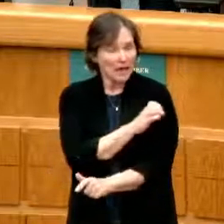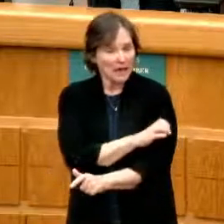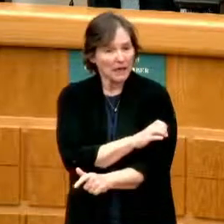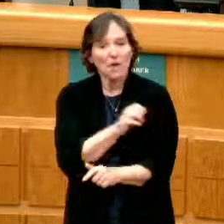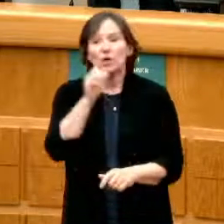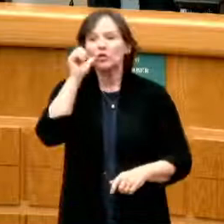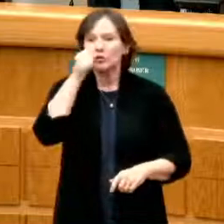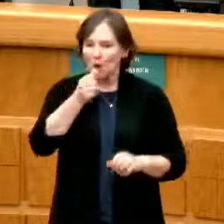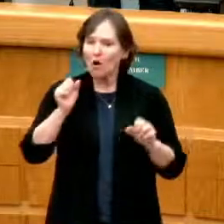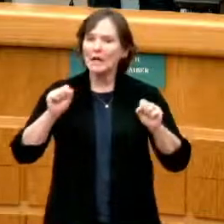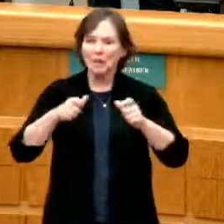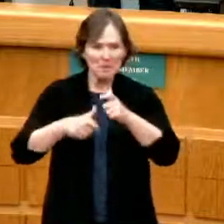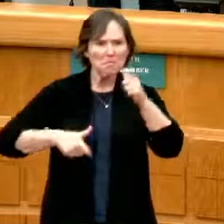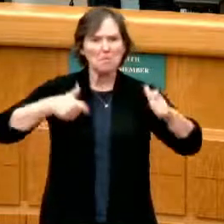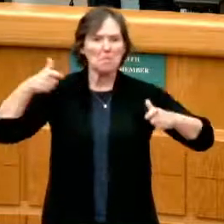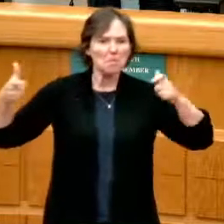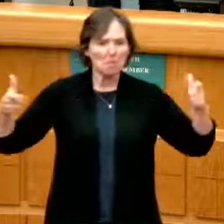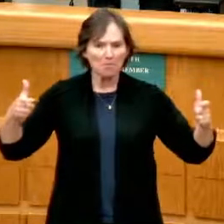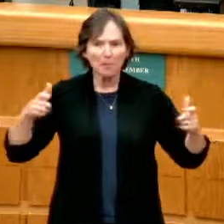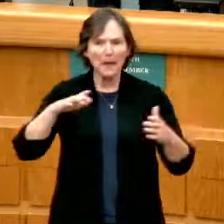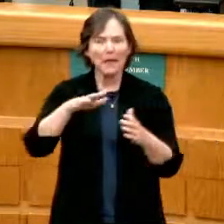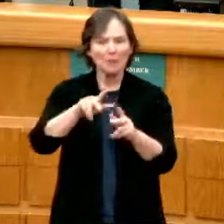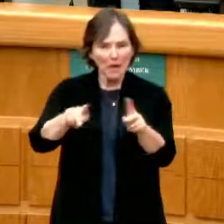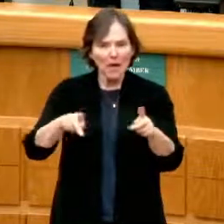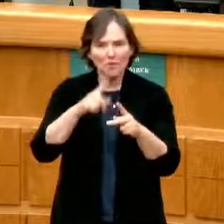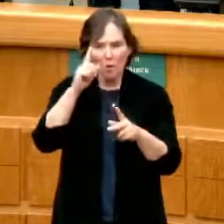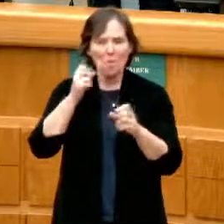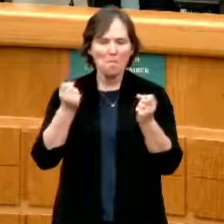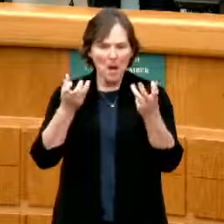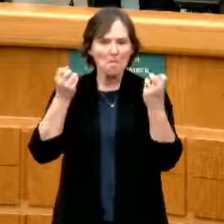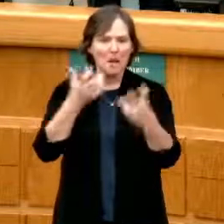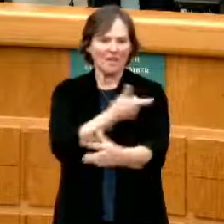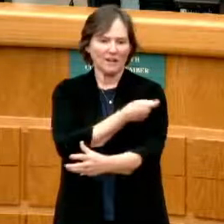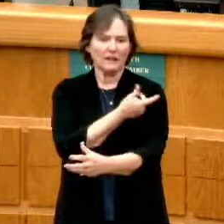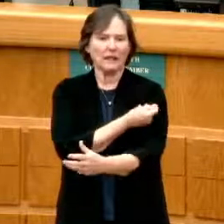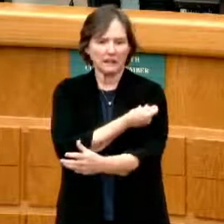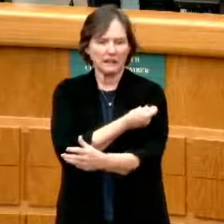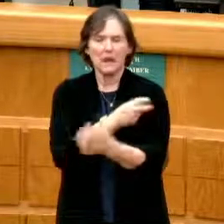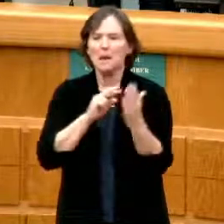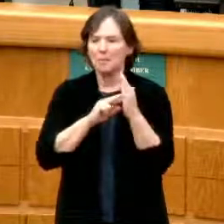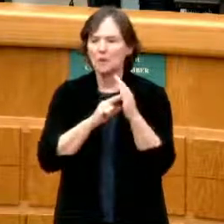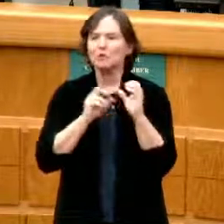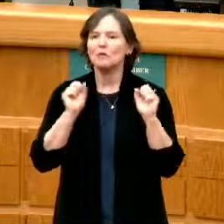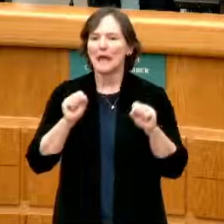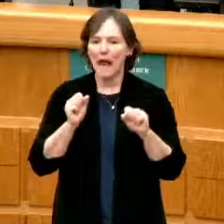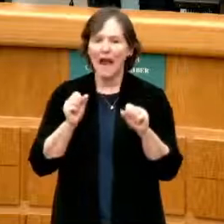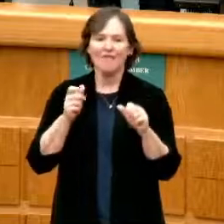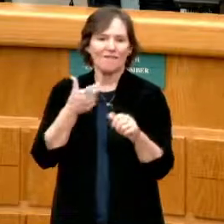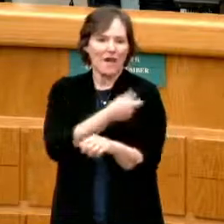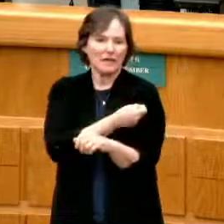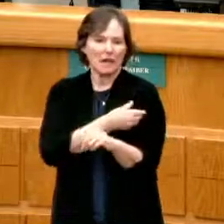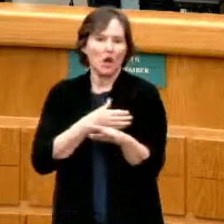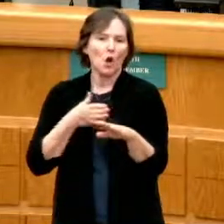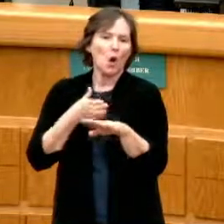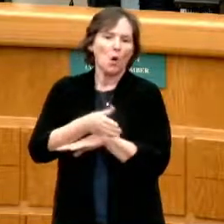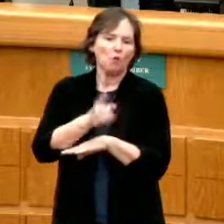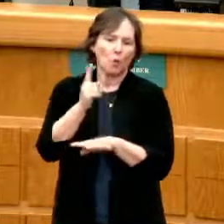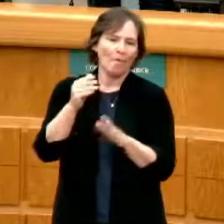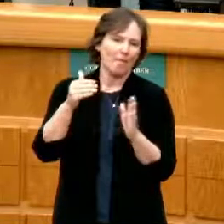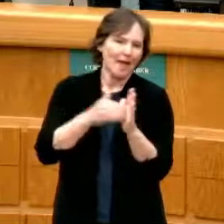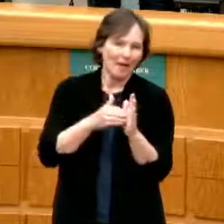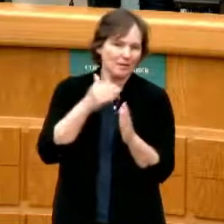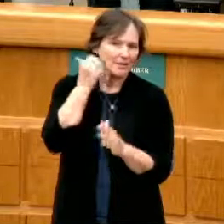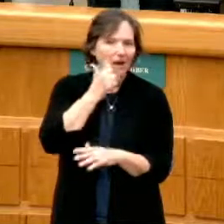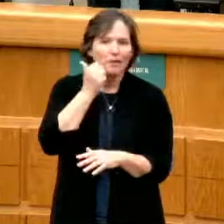it becomes a mega site. And that means that we'll be able to vaccinate over 1,000 a day easily in that